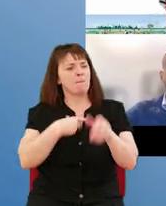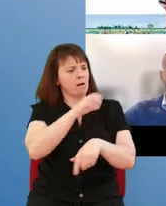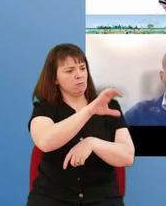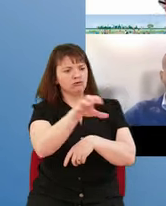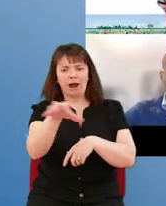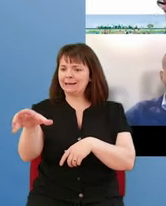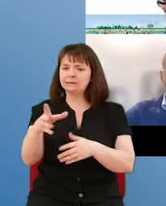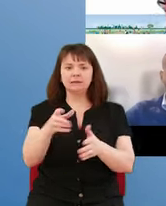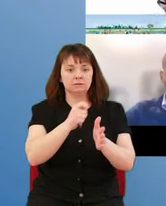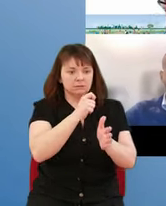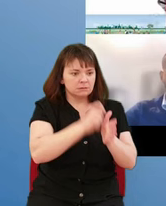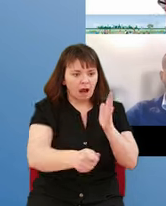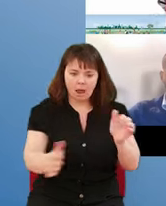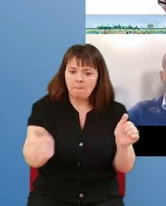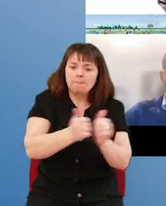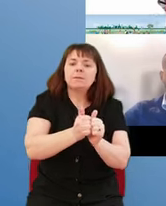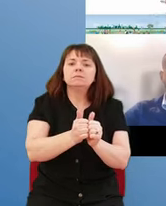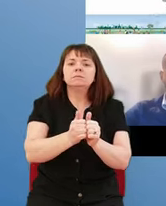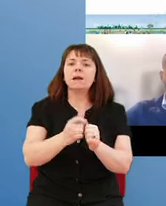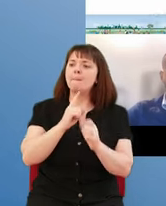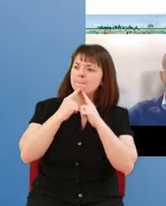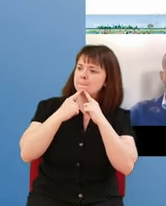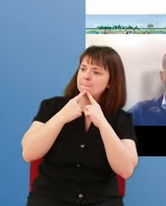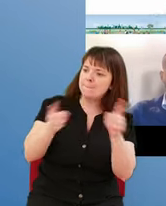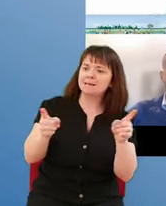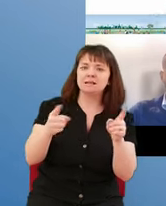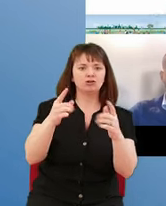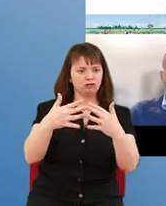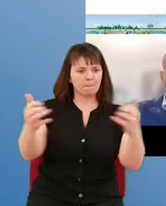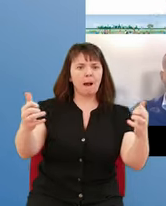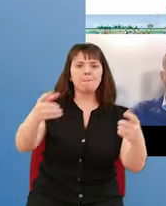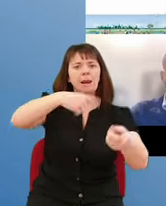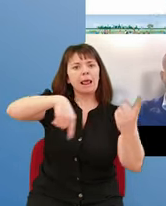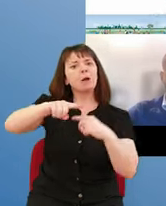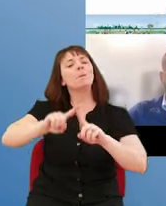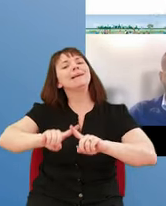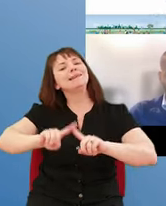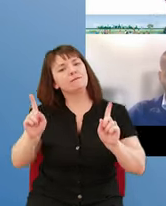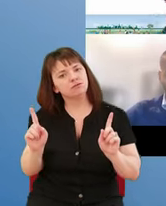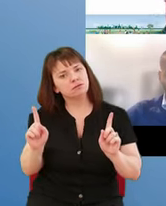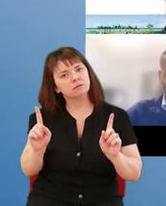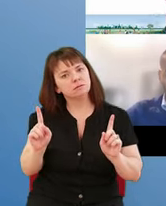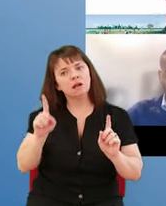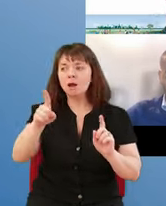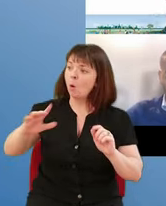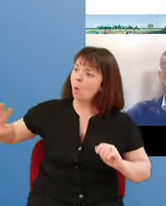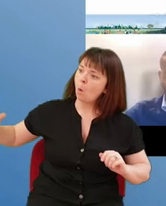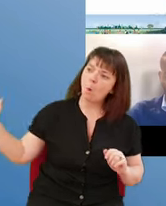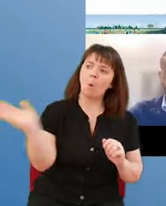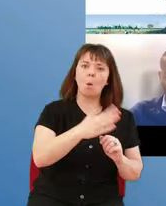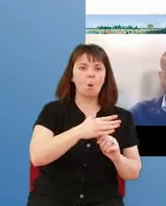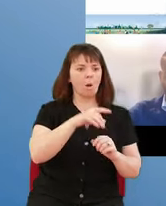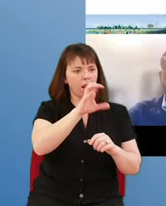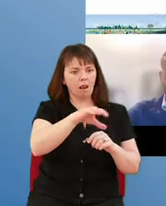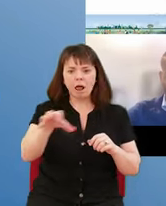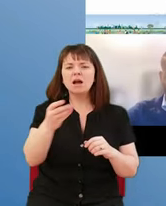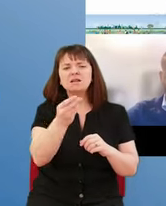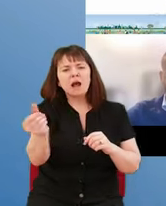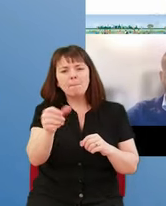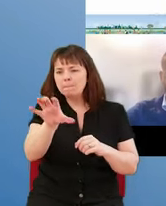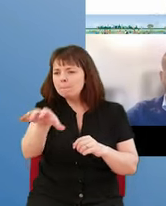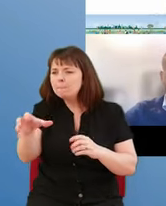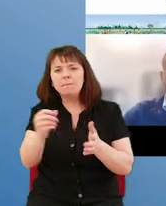than if they are all signing up. So that's why we didn't want to work it up in advance, so that we weren't working it up on a two basis prong. It's kind of